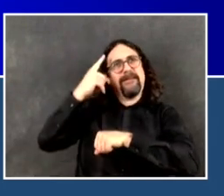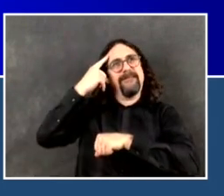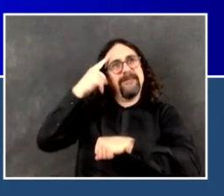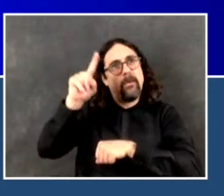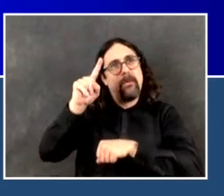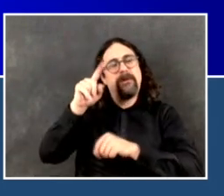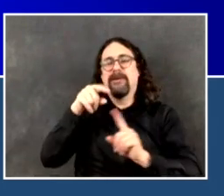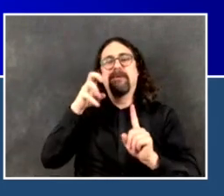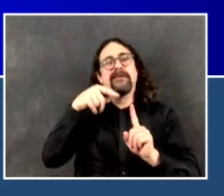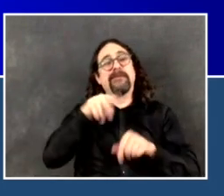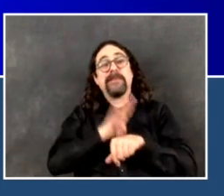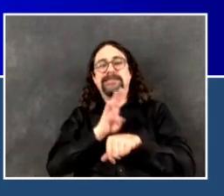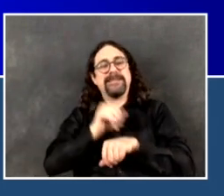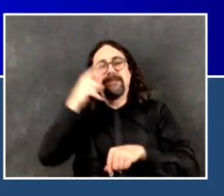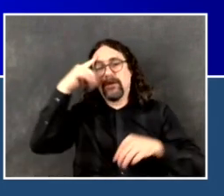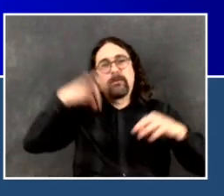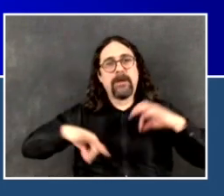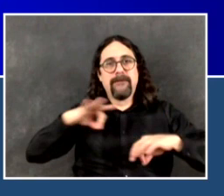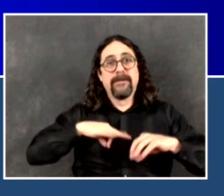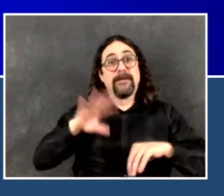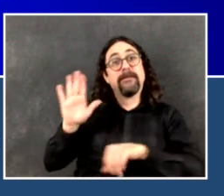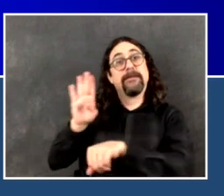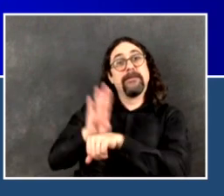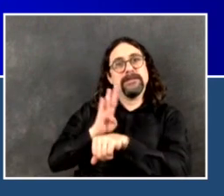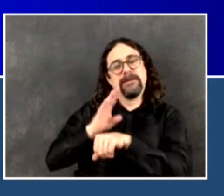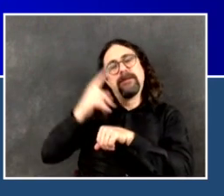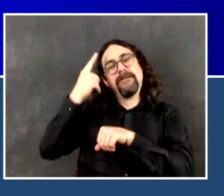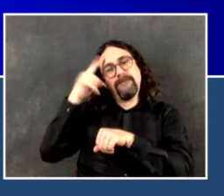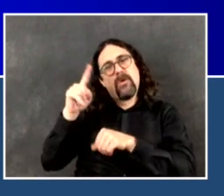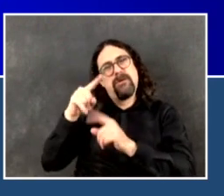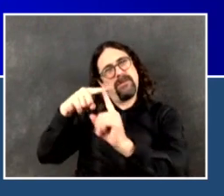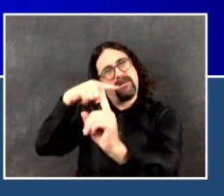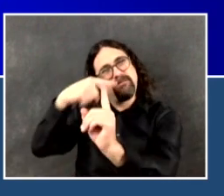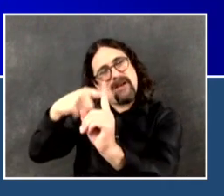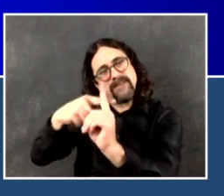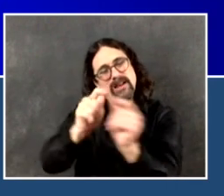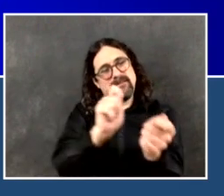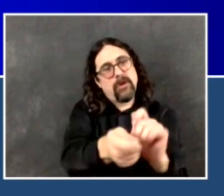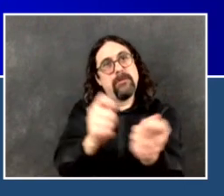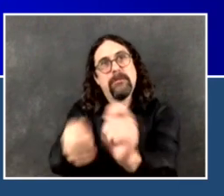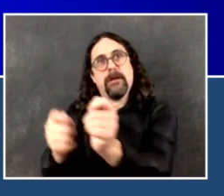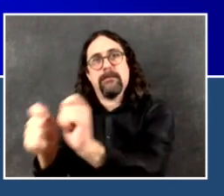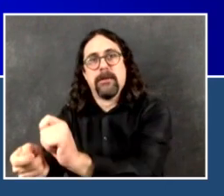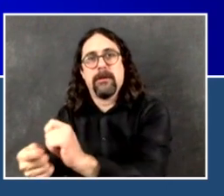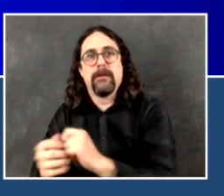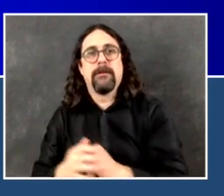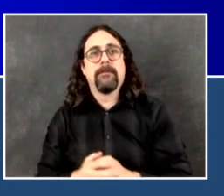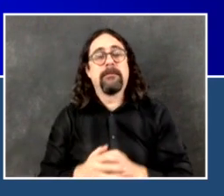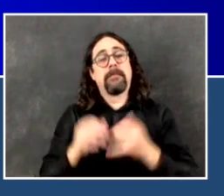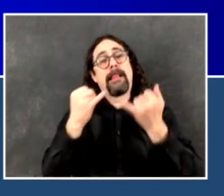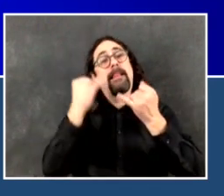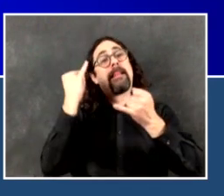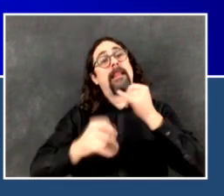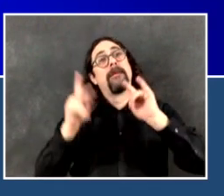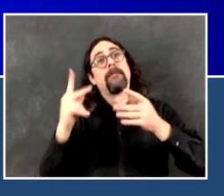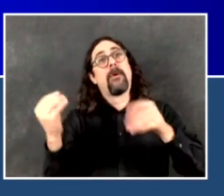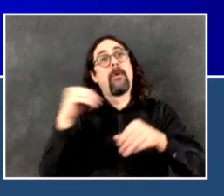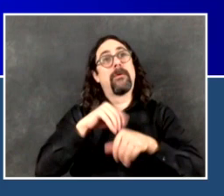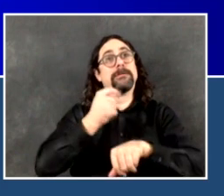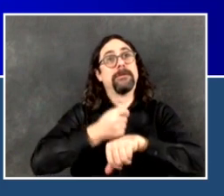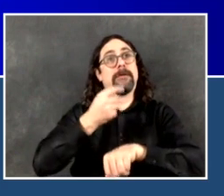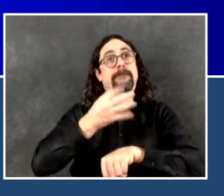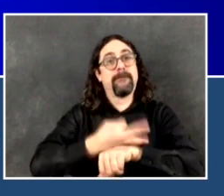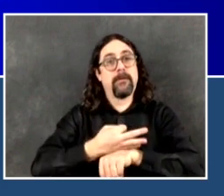it can be done and it must be done. And finally, Fred Wilson. Fred is a legend in our technology